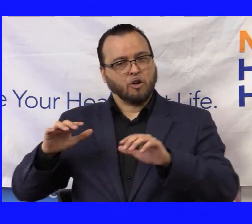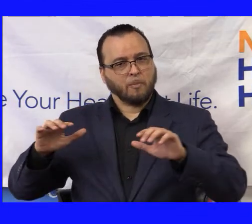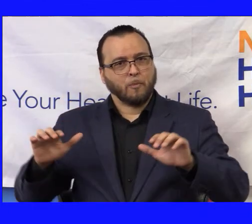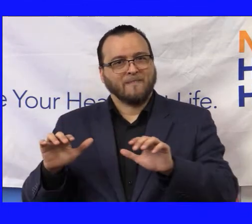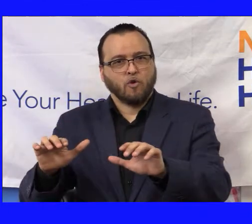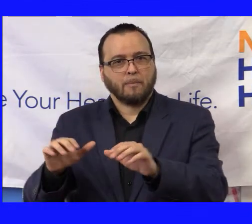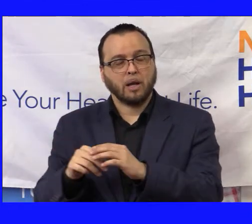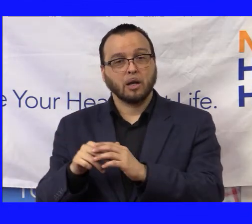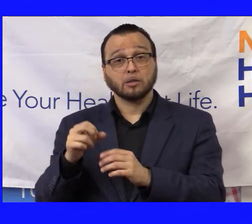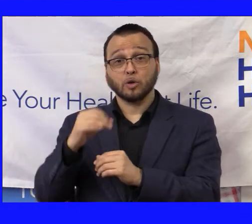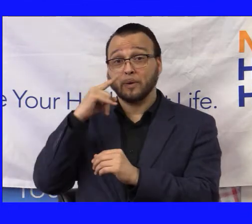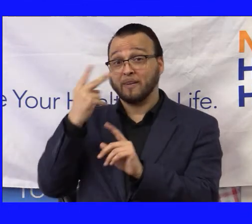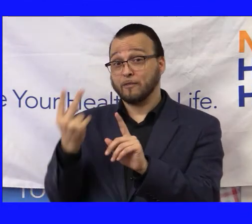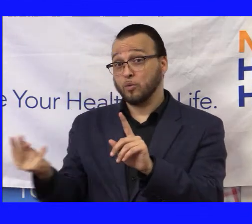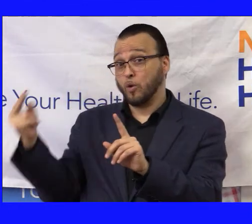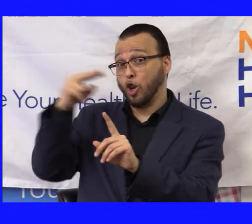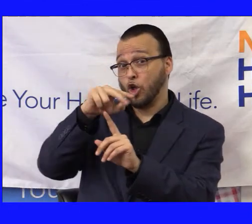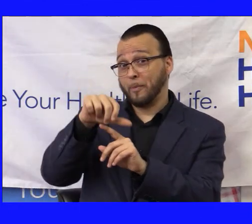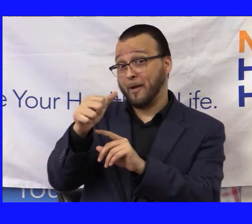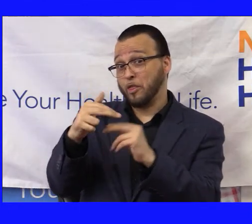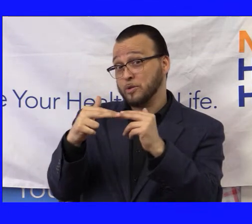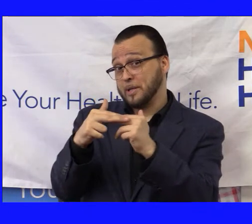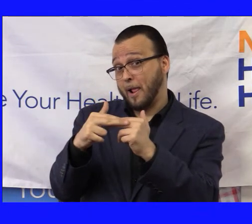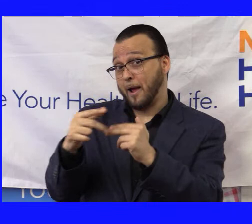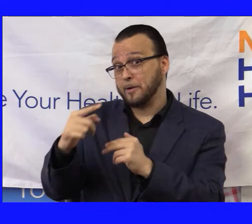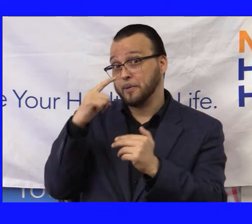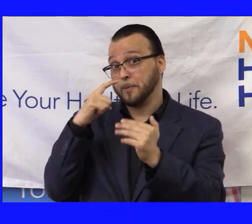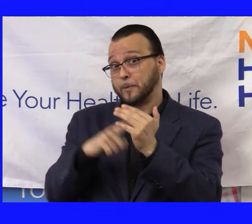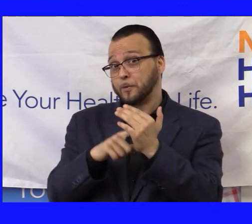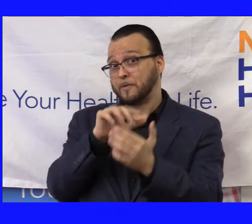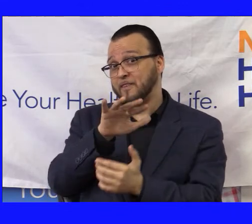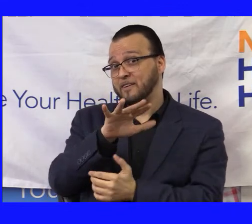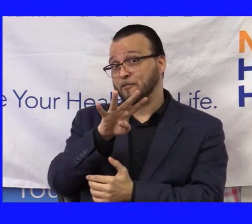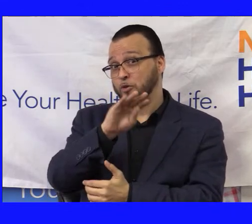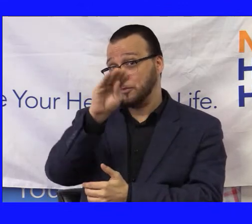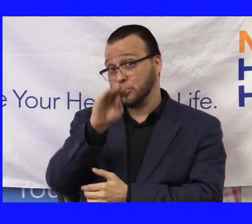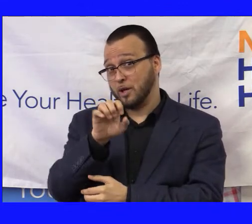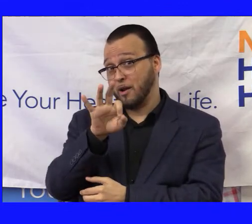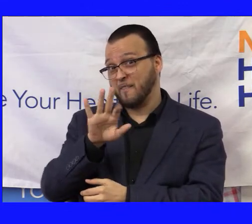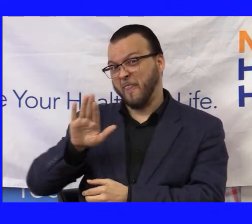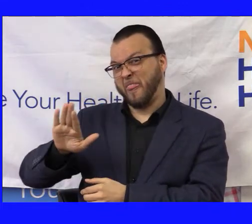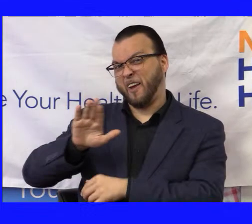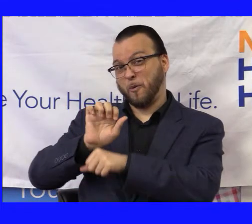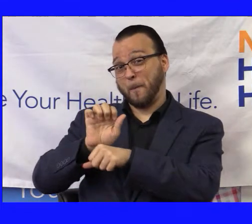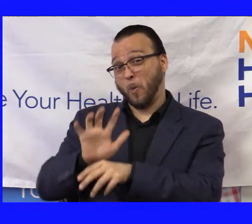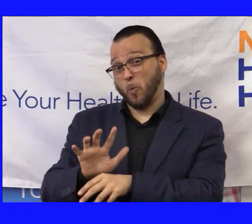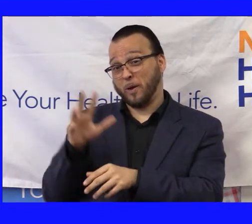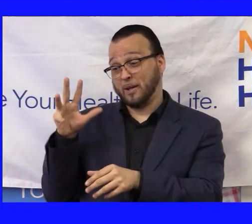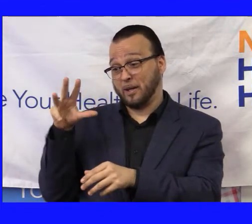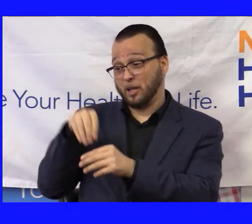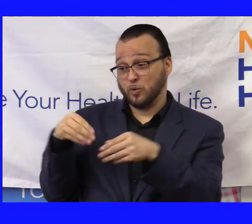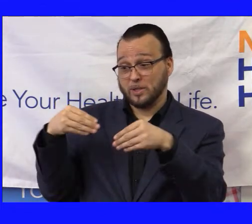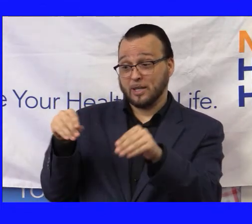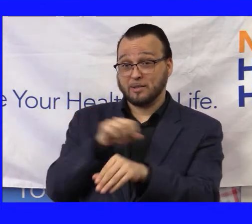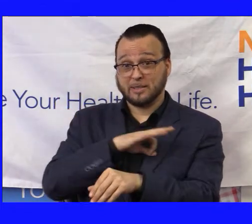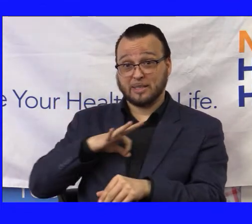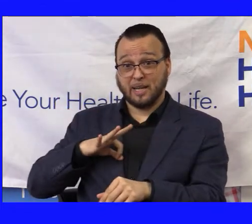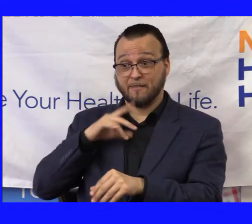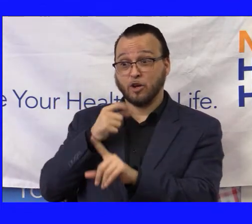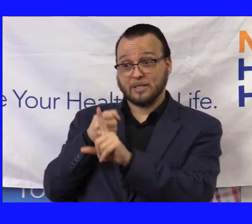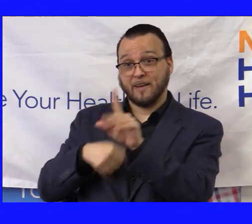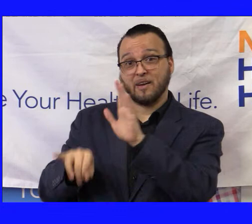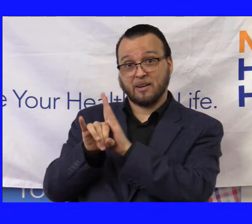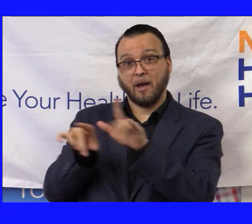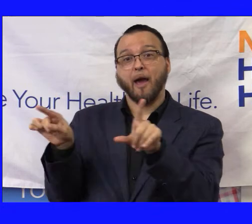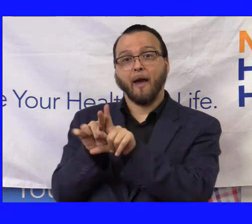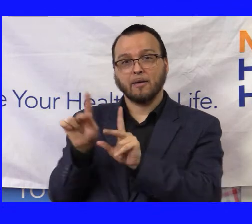you go back to the other slide, you can see that 54% of its employees, including the field staff, are self-identified as people